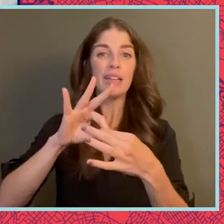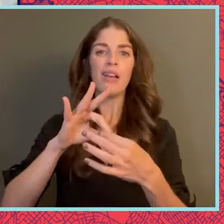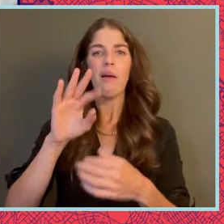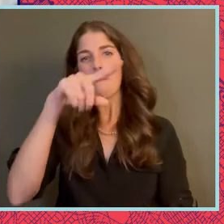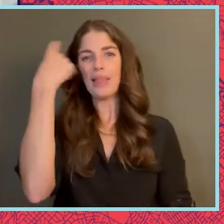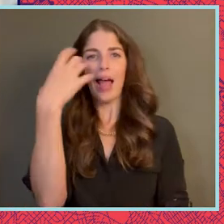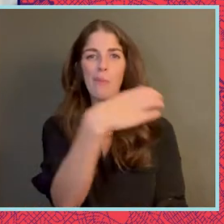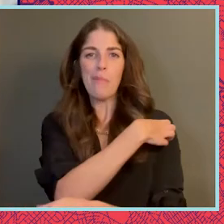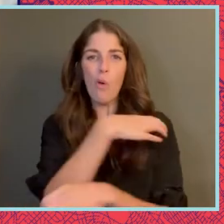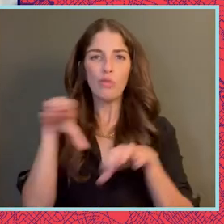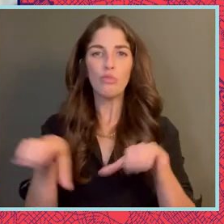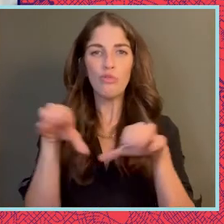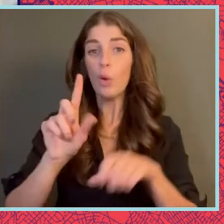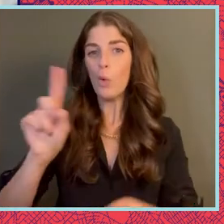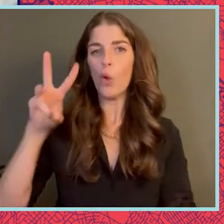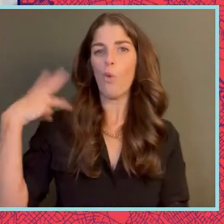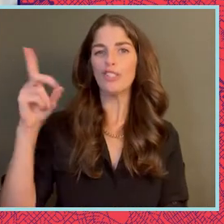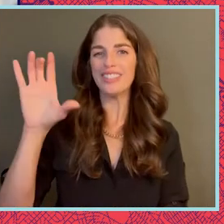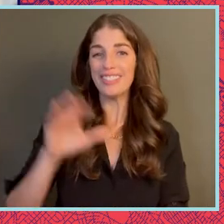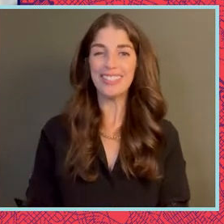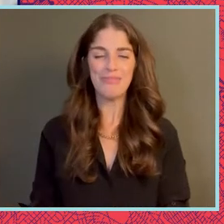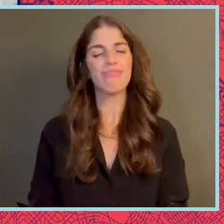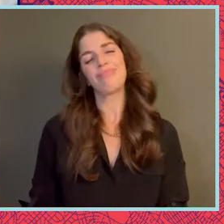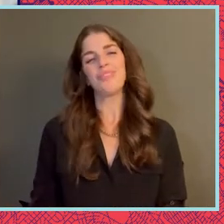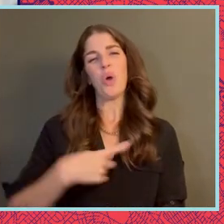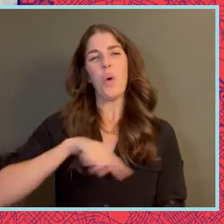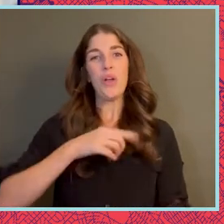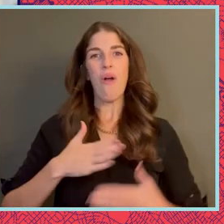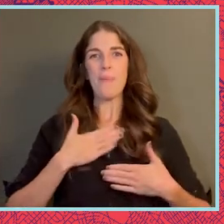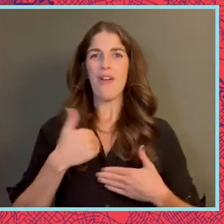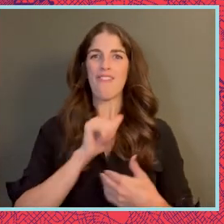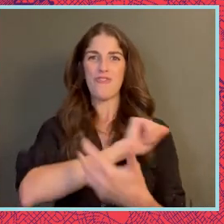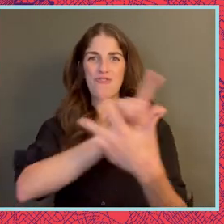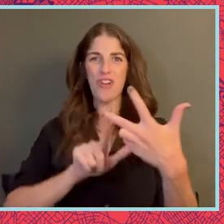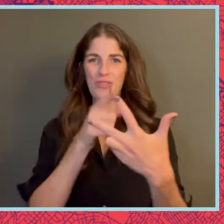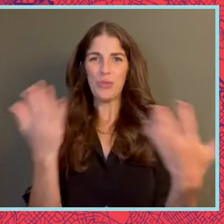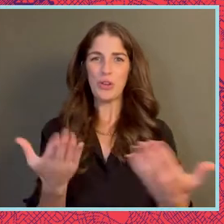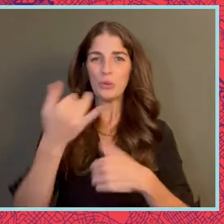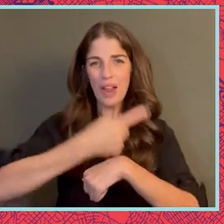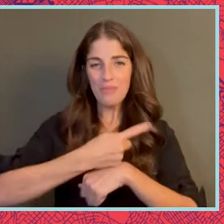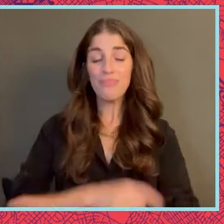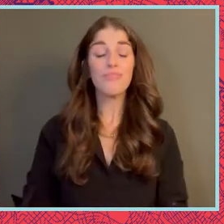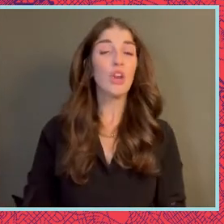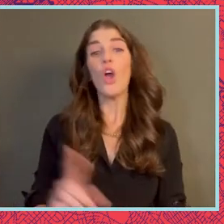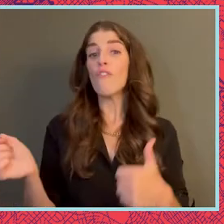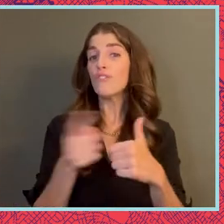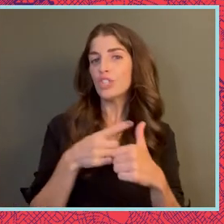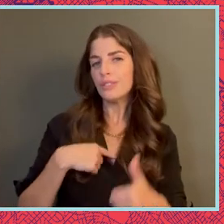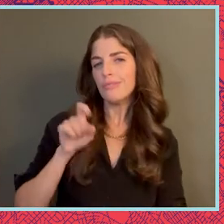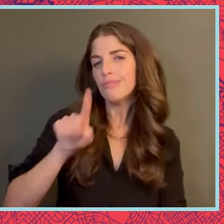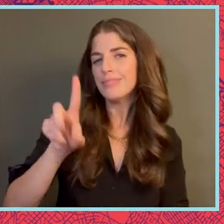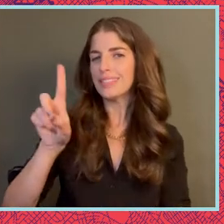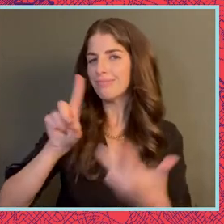D.C. We are really glad to have all of you with us today. I'm going to start with